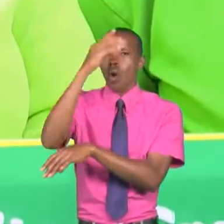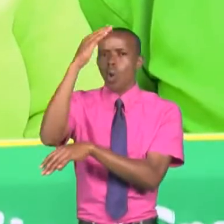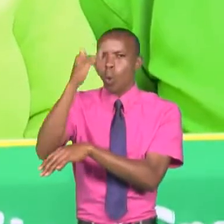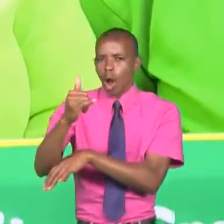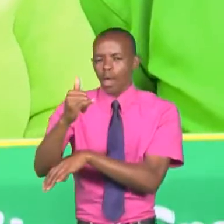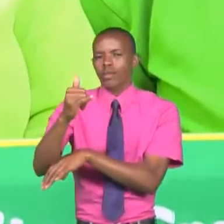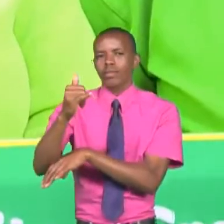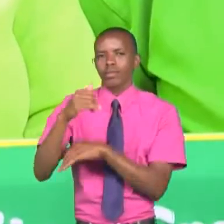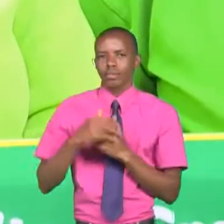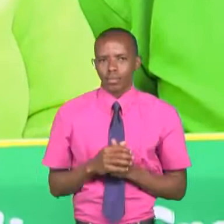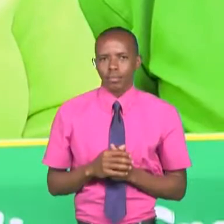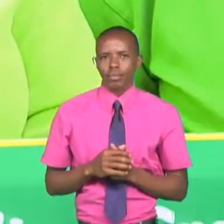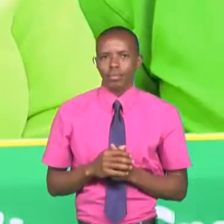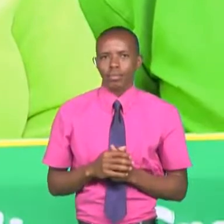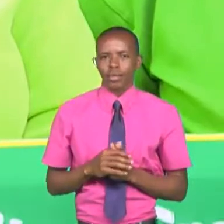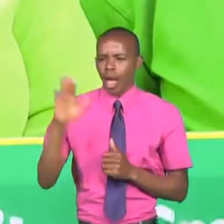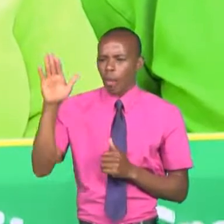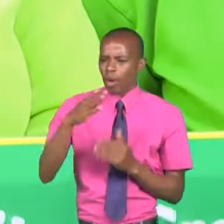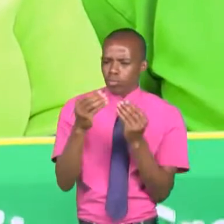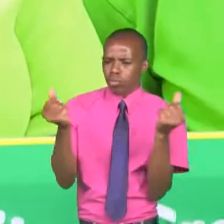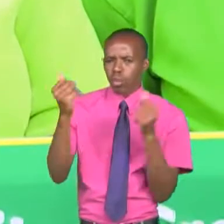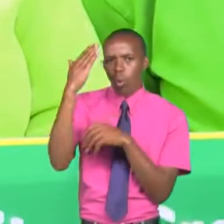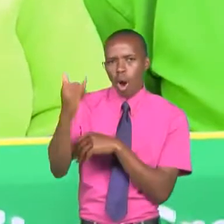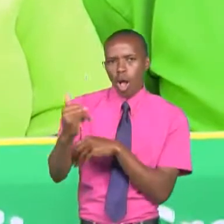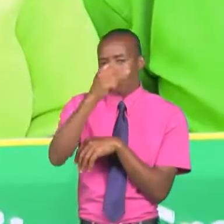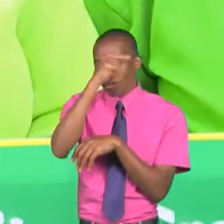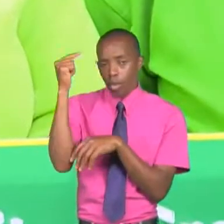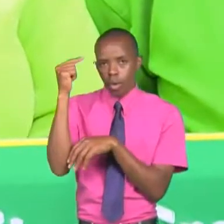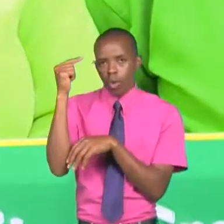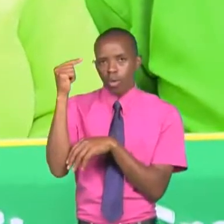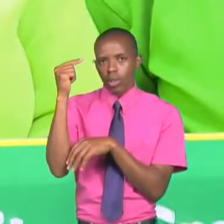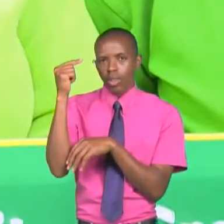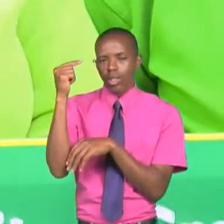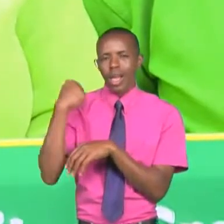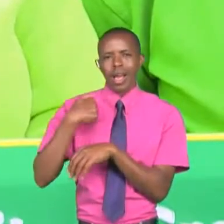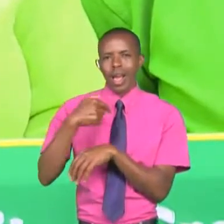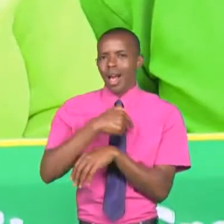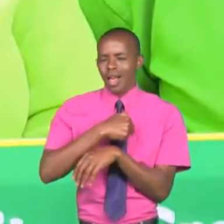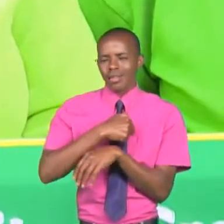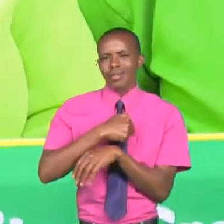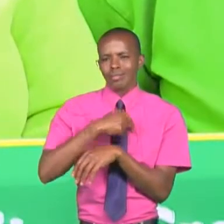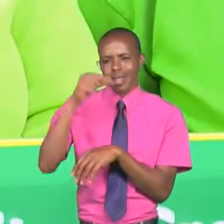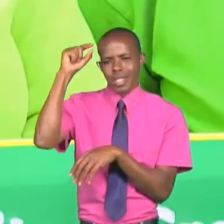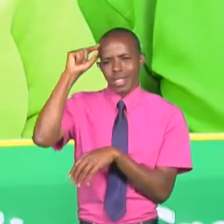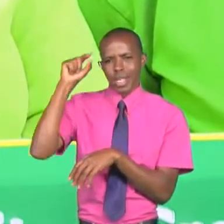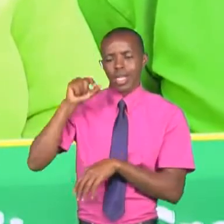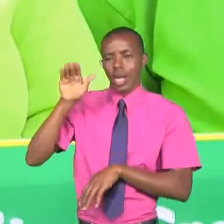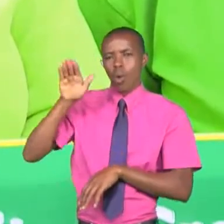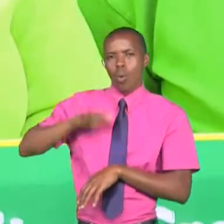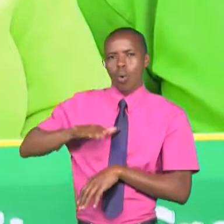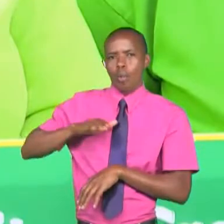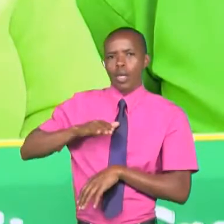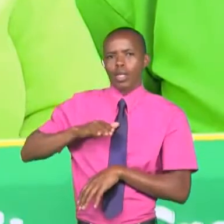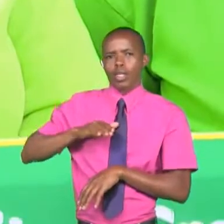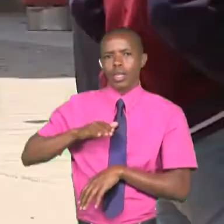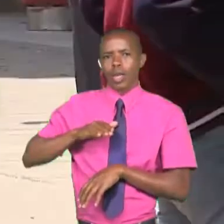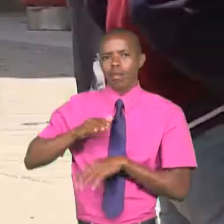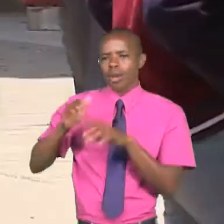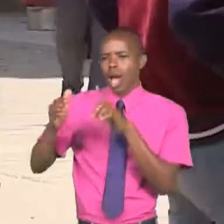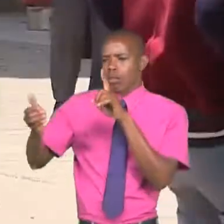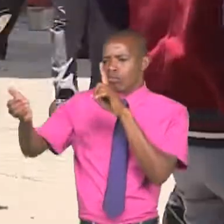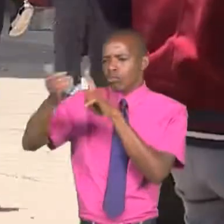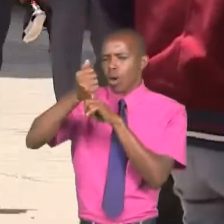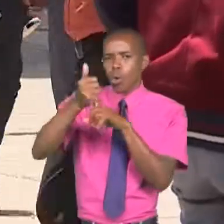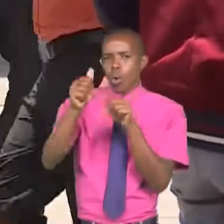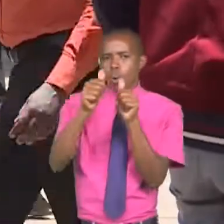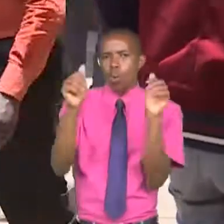bunge? Ni kwa sababu thuluthi mbili jinsia mama haijaweza kutimia. On